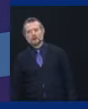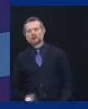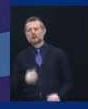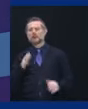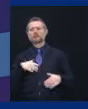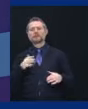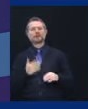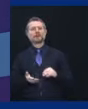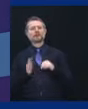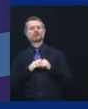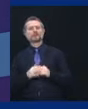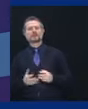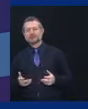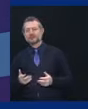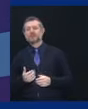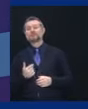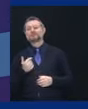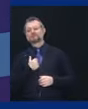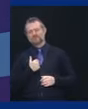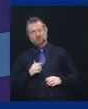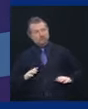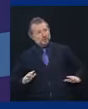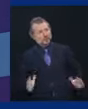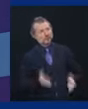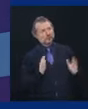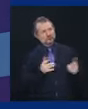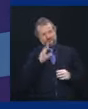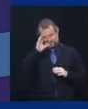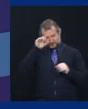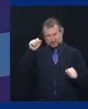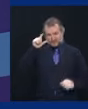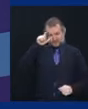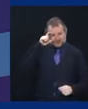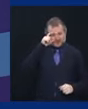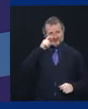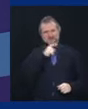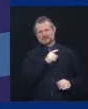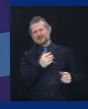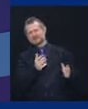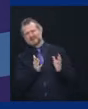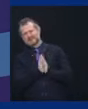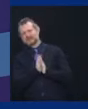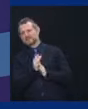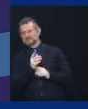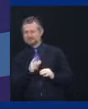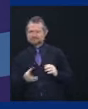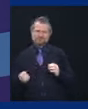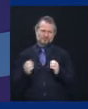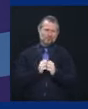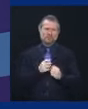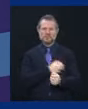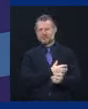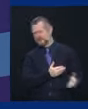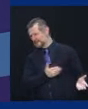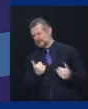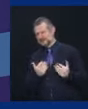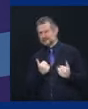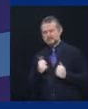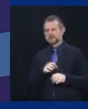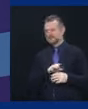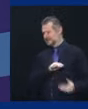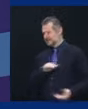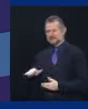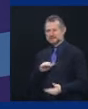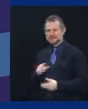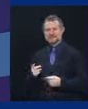I urge the president to do whatever he can to increase the supply. The